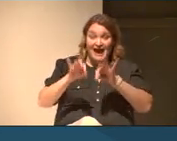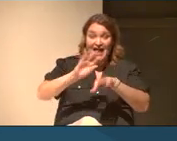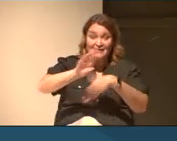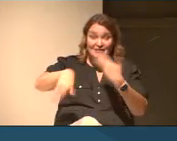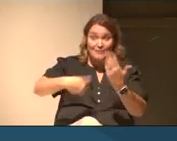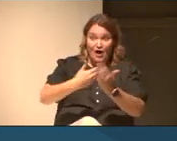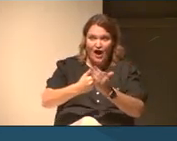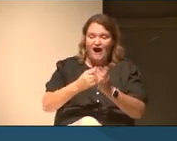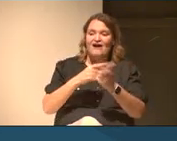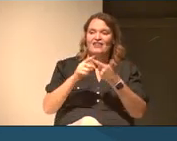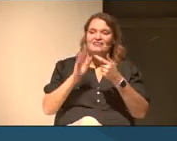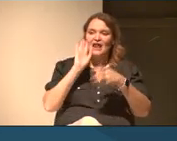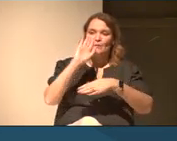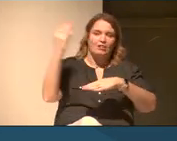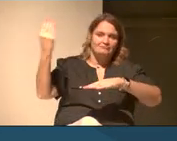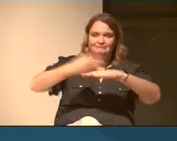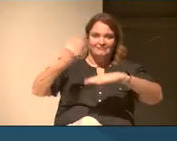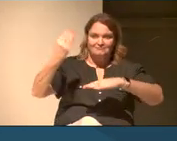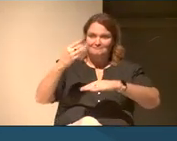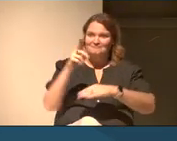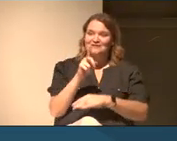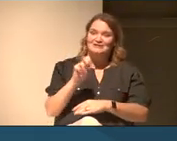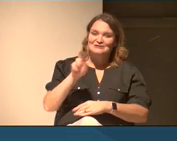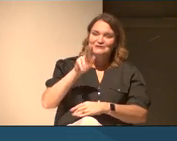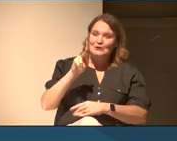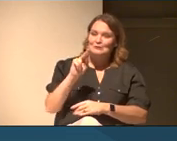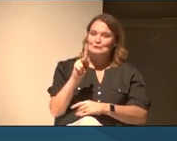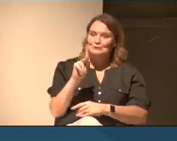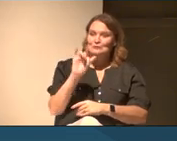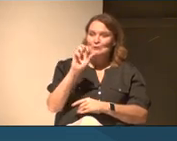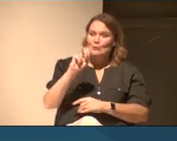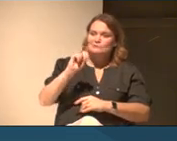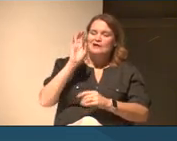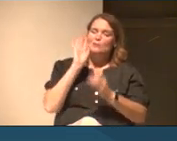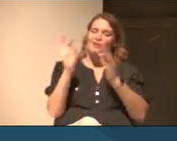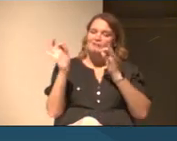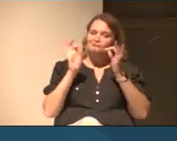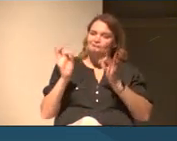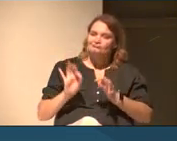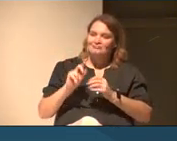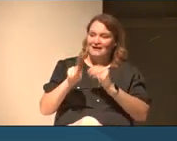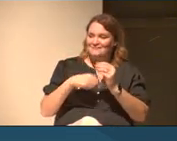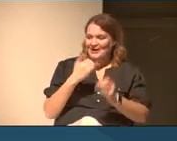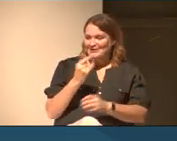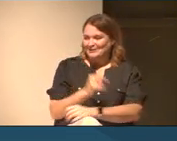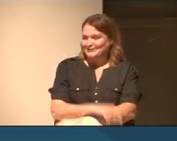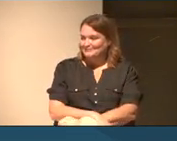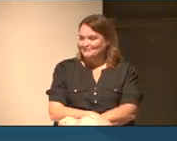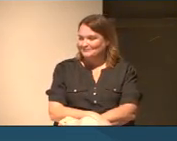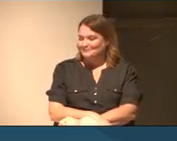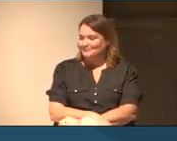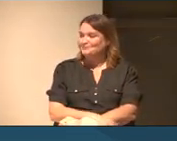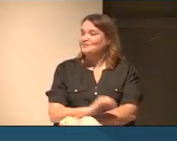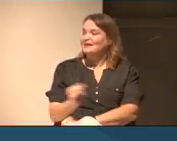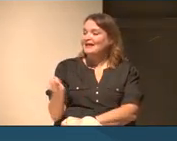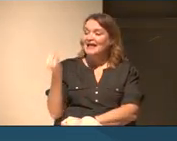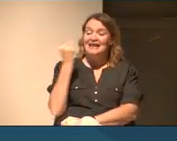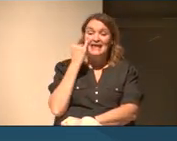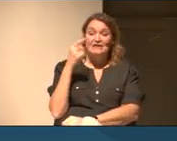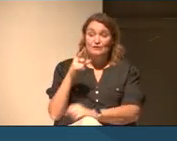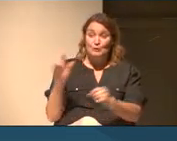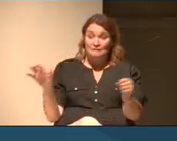scene where Dr. Knowlton will narrate a little bit about that. And if you